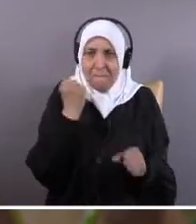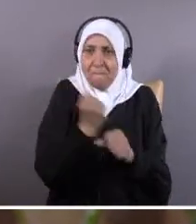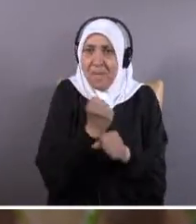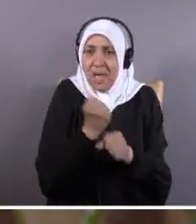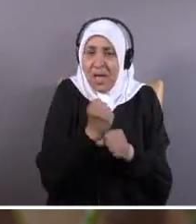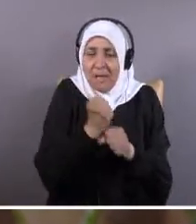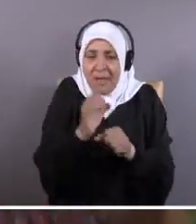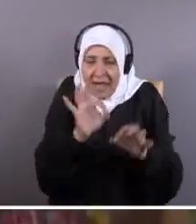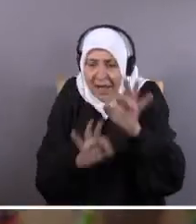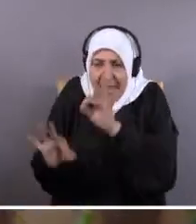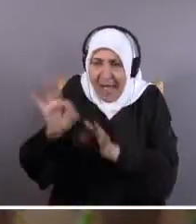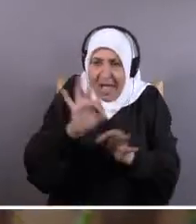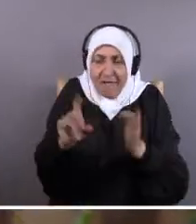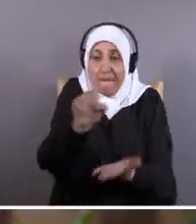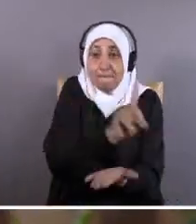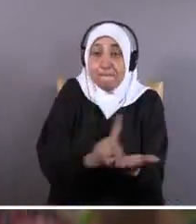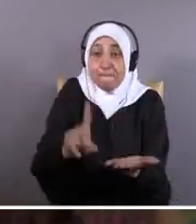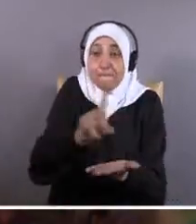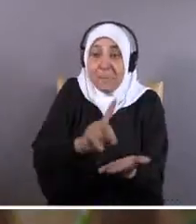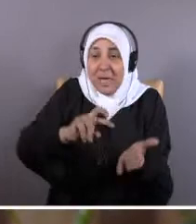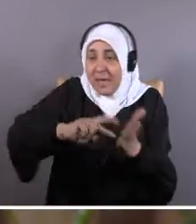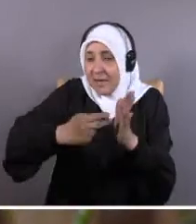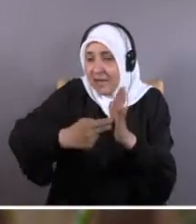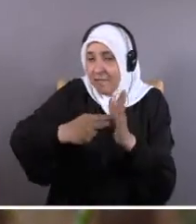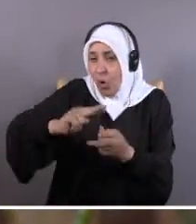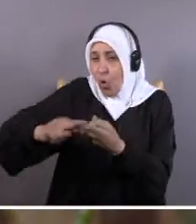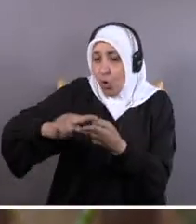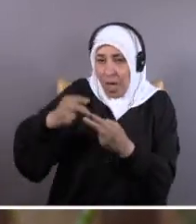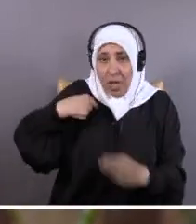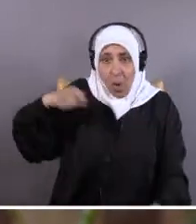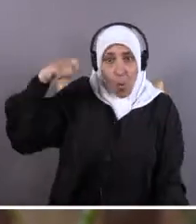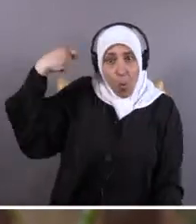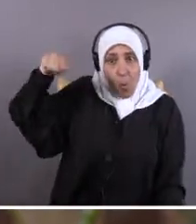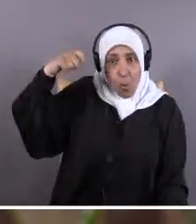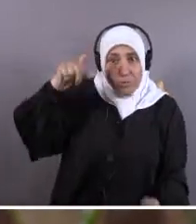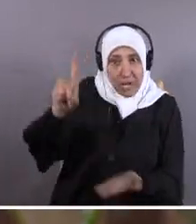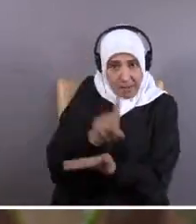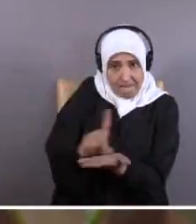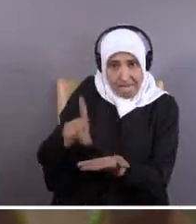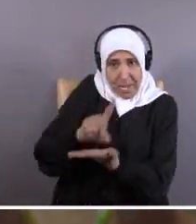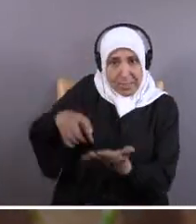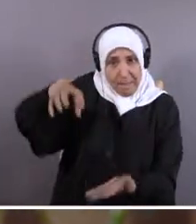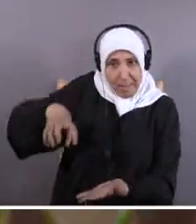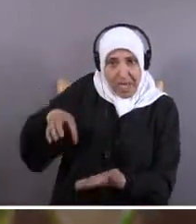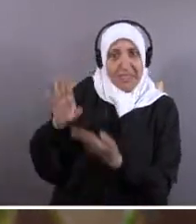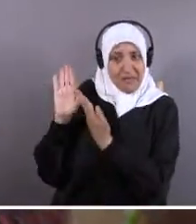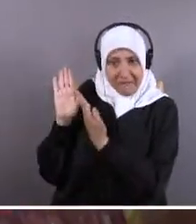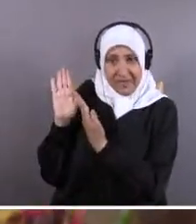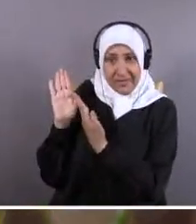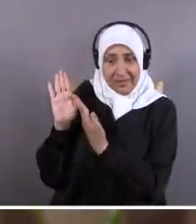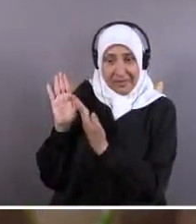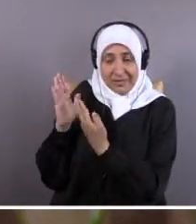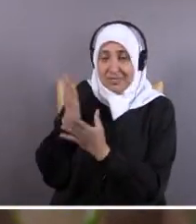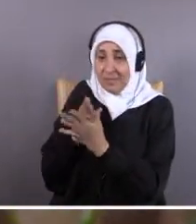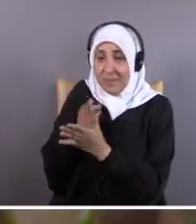that where I come from. Because they are the people that know the land